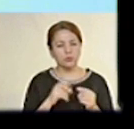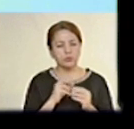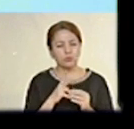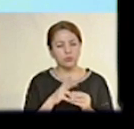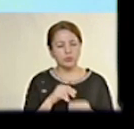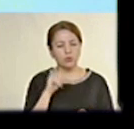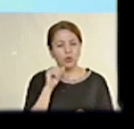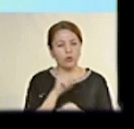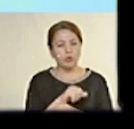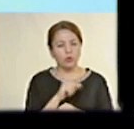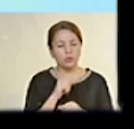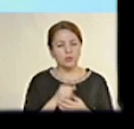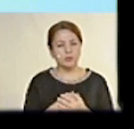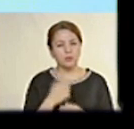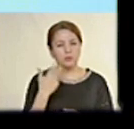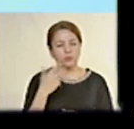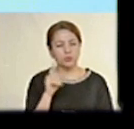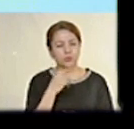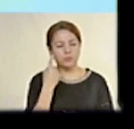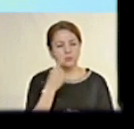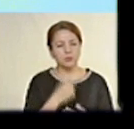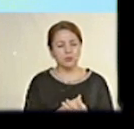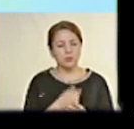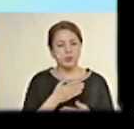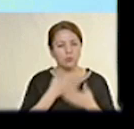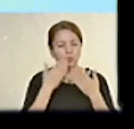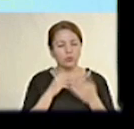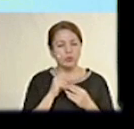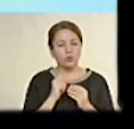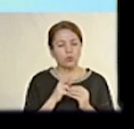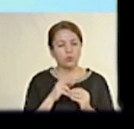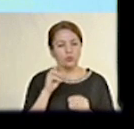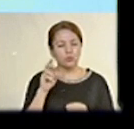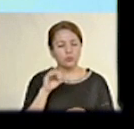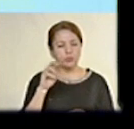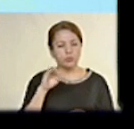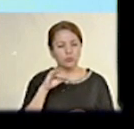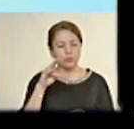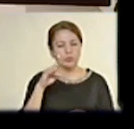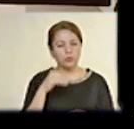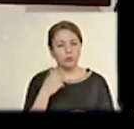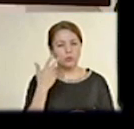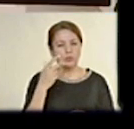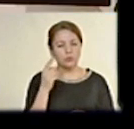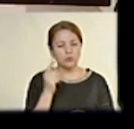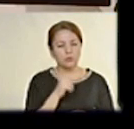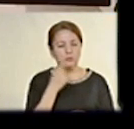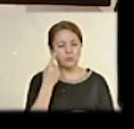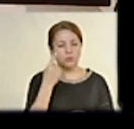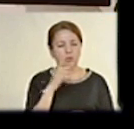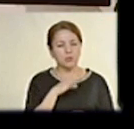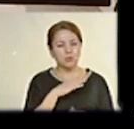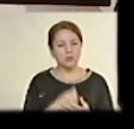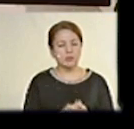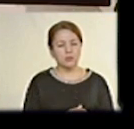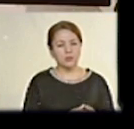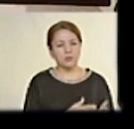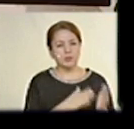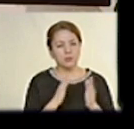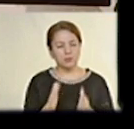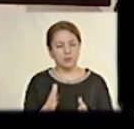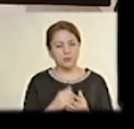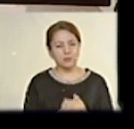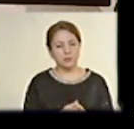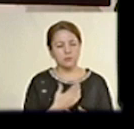qolgan kasr qismi esa 3 dan 1. O'qilishi 13 butun 3 dan 1 ga teng ekan. Endi esa